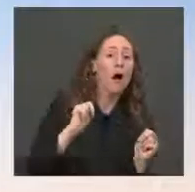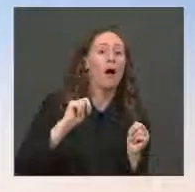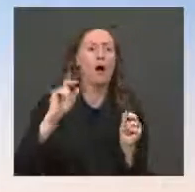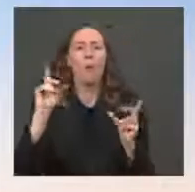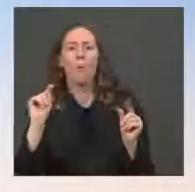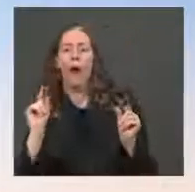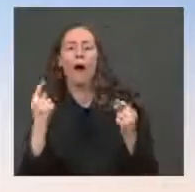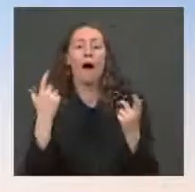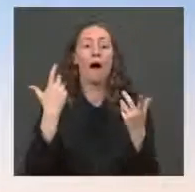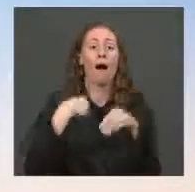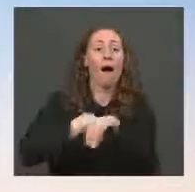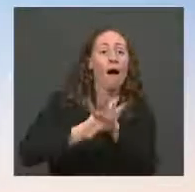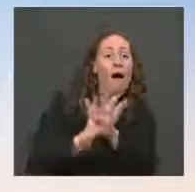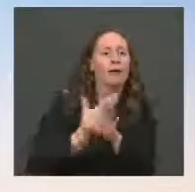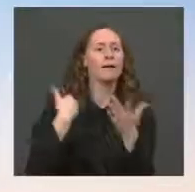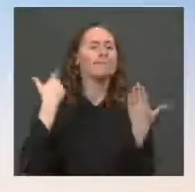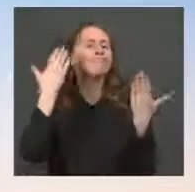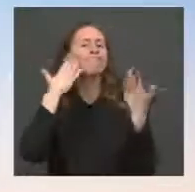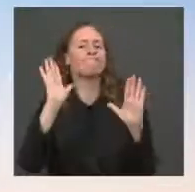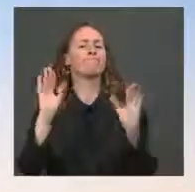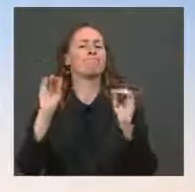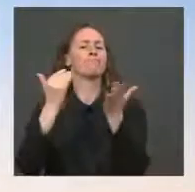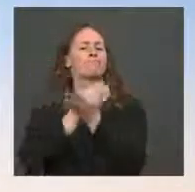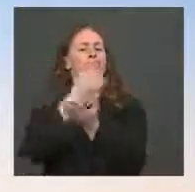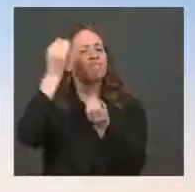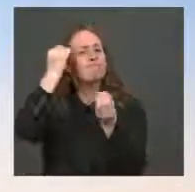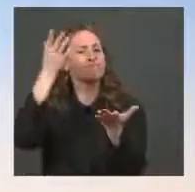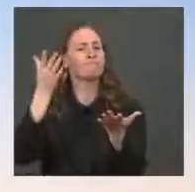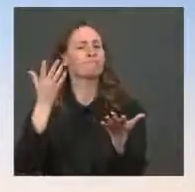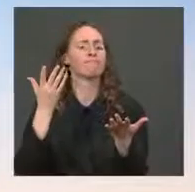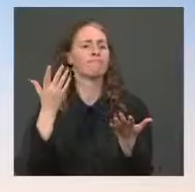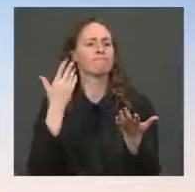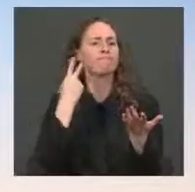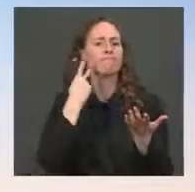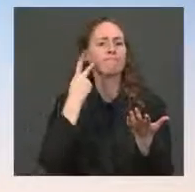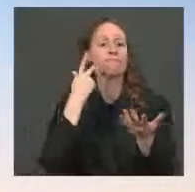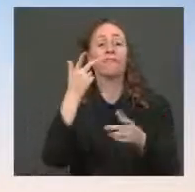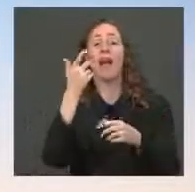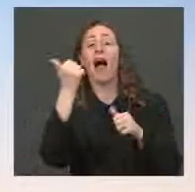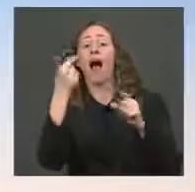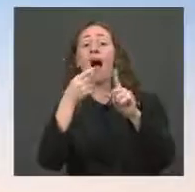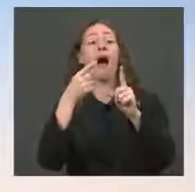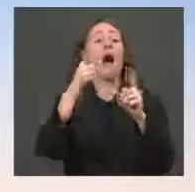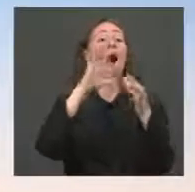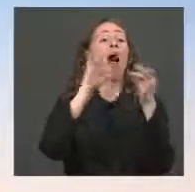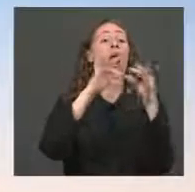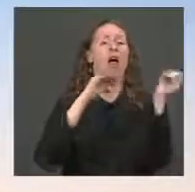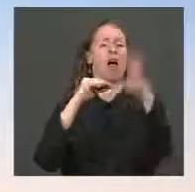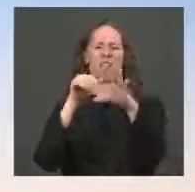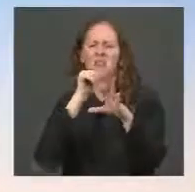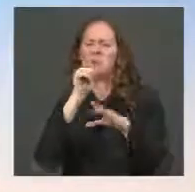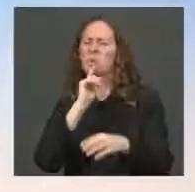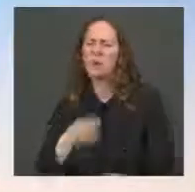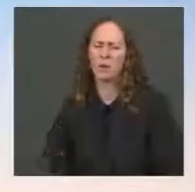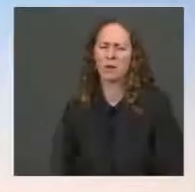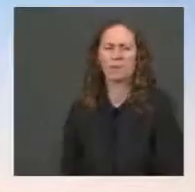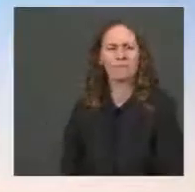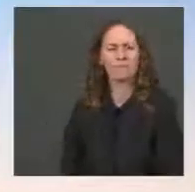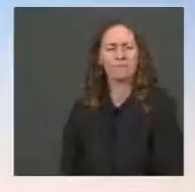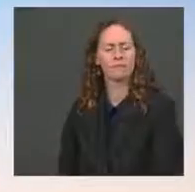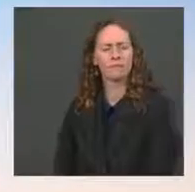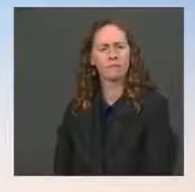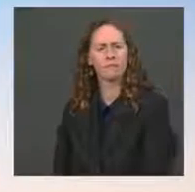was a conclusion of that are inaccurate. So is it inaccurate that the request was made from the U.S. president to have a meeting, or